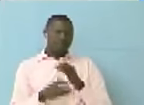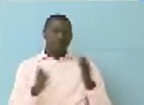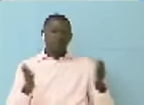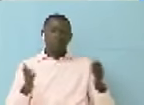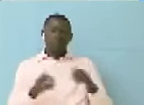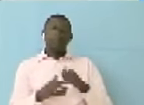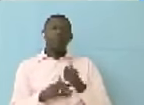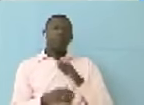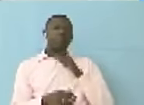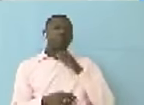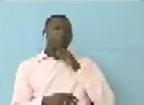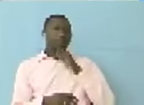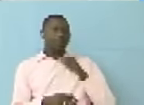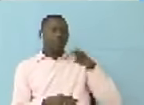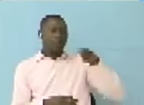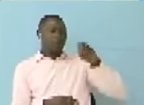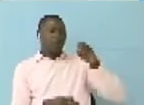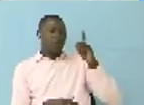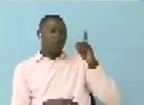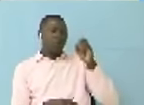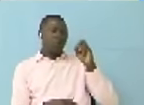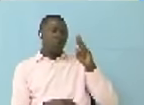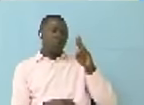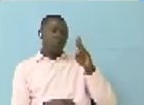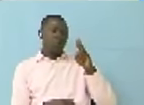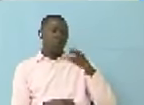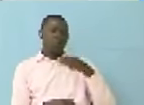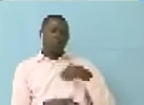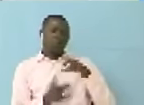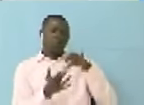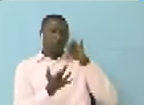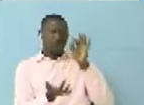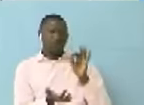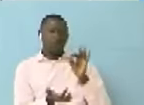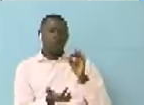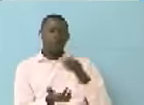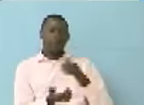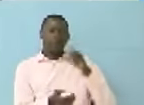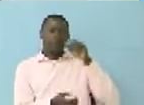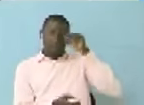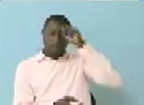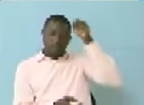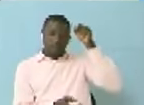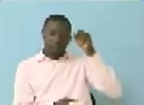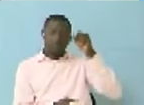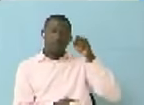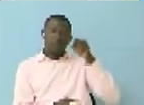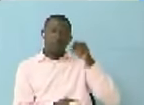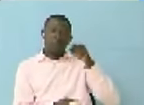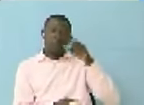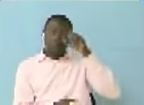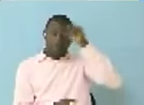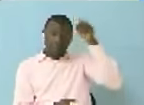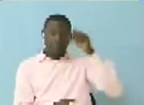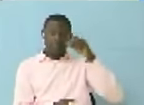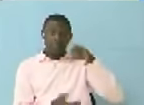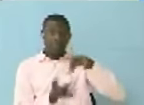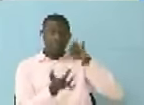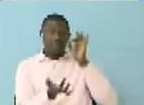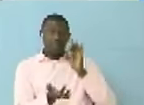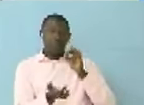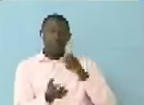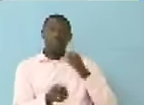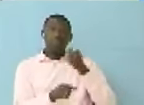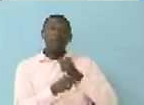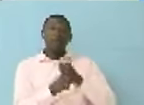Director General of GRTS by the President, isn't it? Modu Sanyang mold me along ko President Walea Tombonka, President